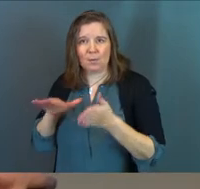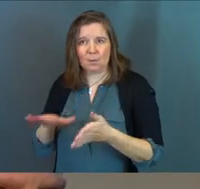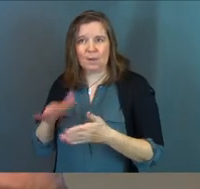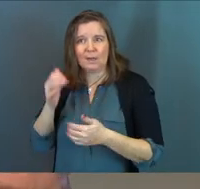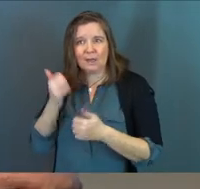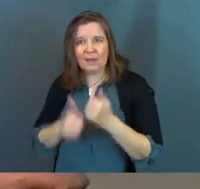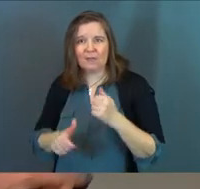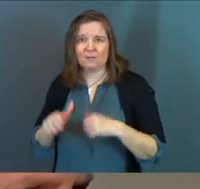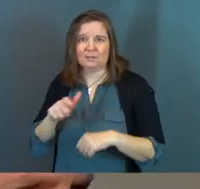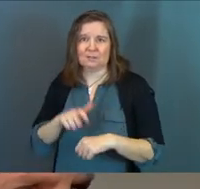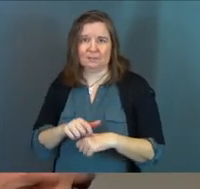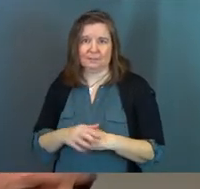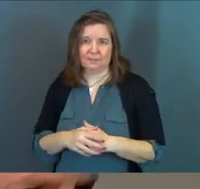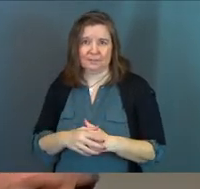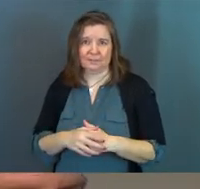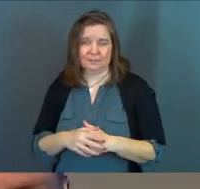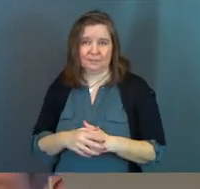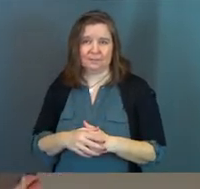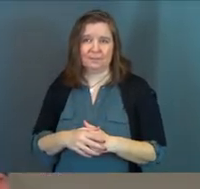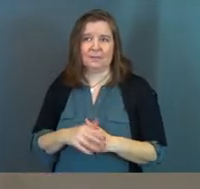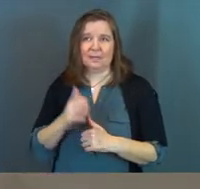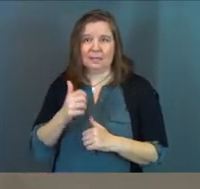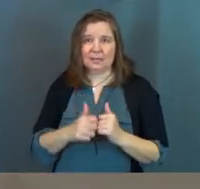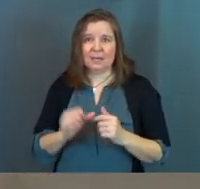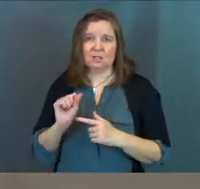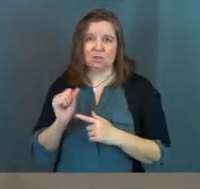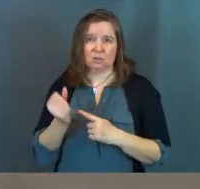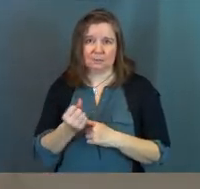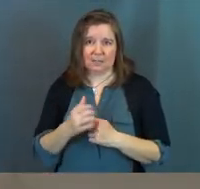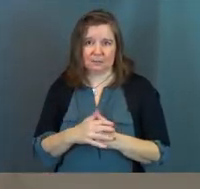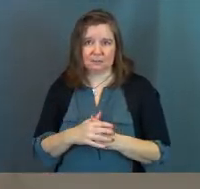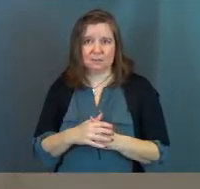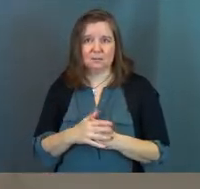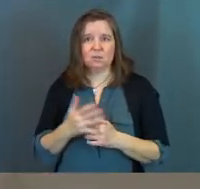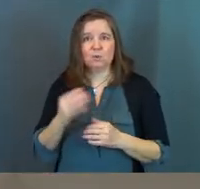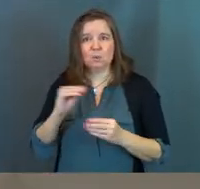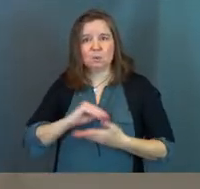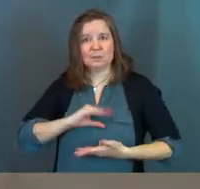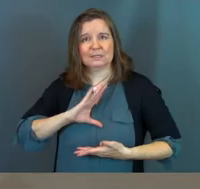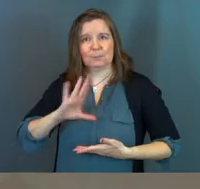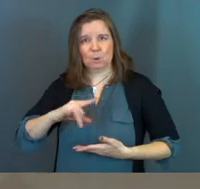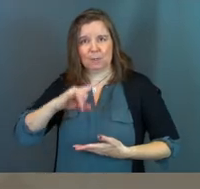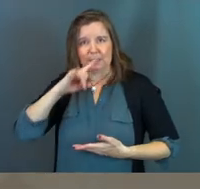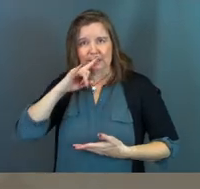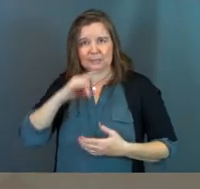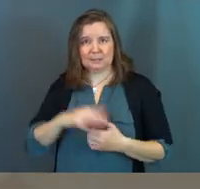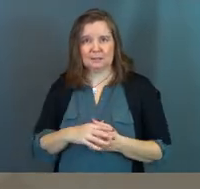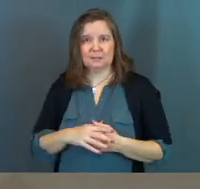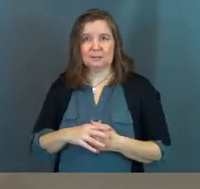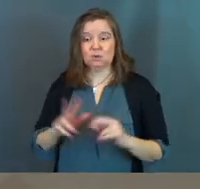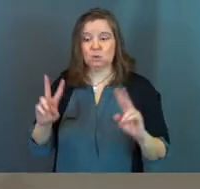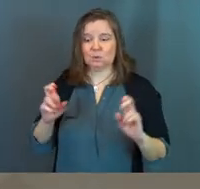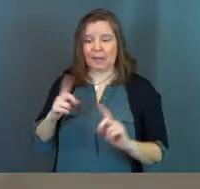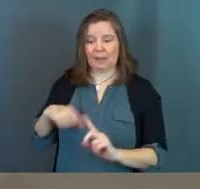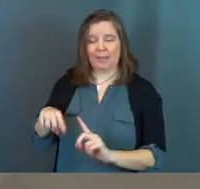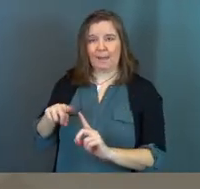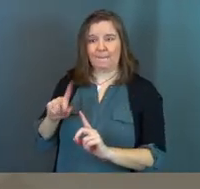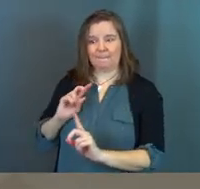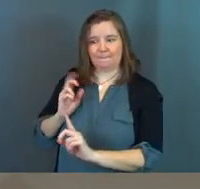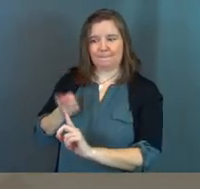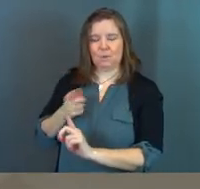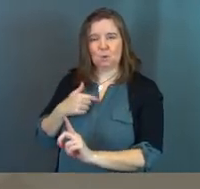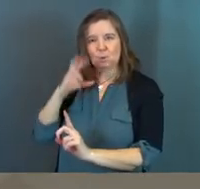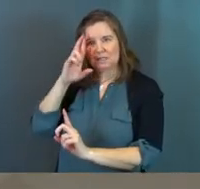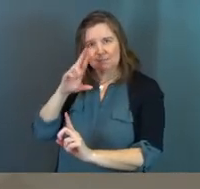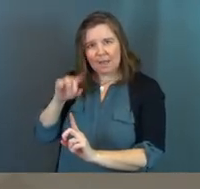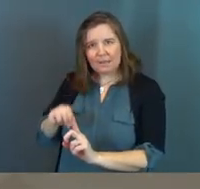way every single day. In every circumstance, you esteem your kids, you title them, you